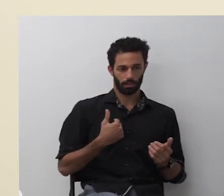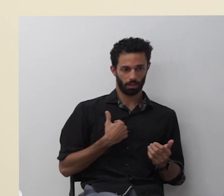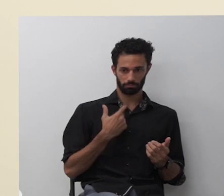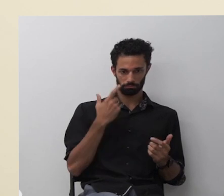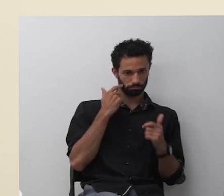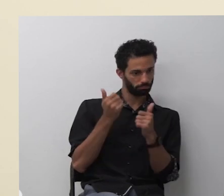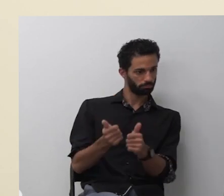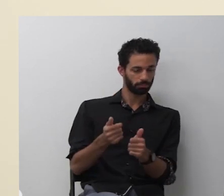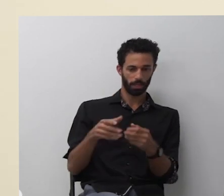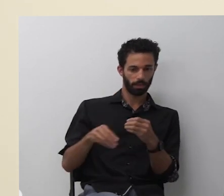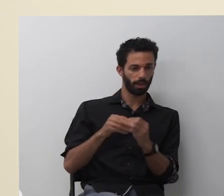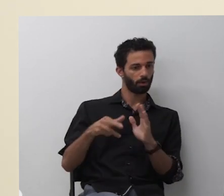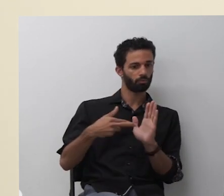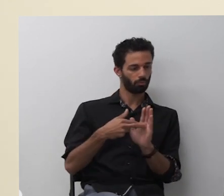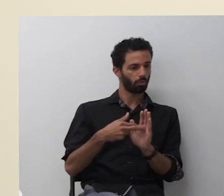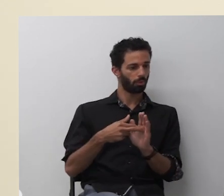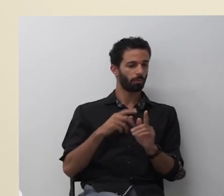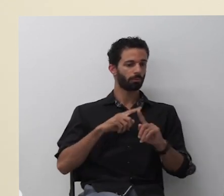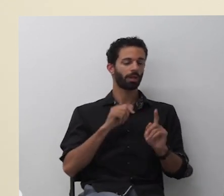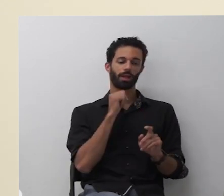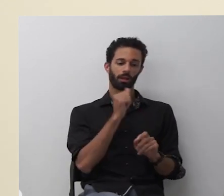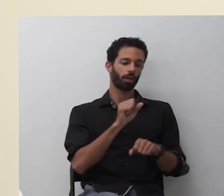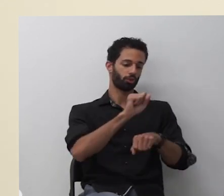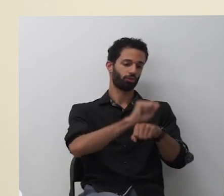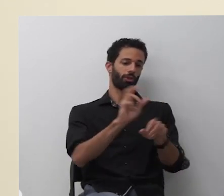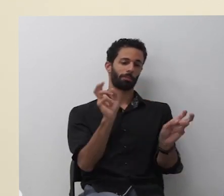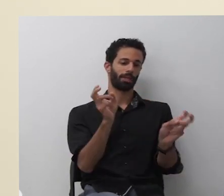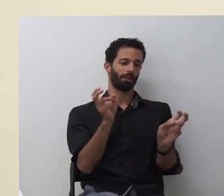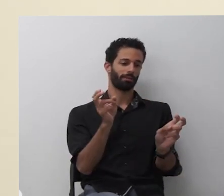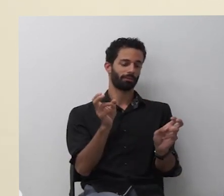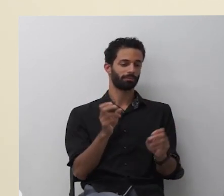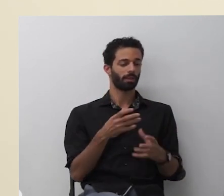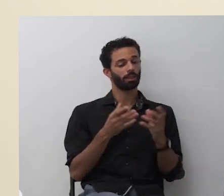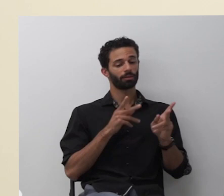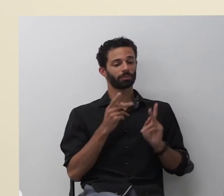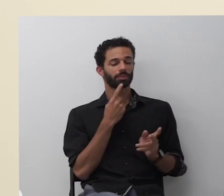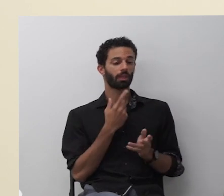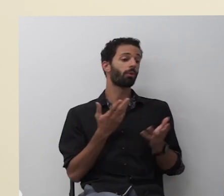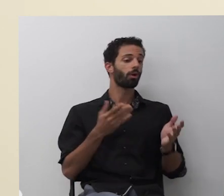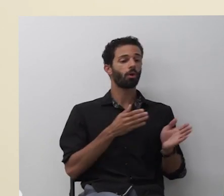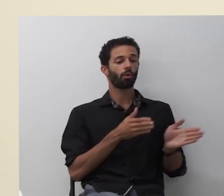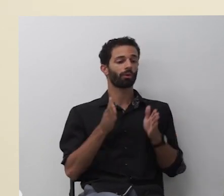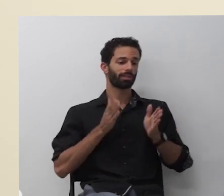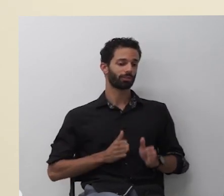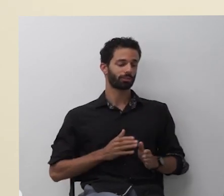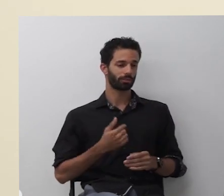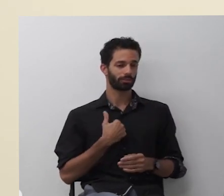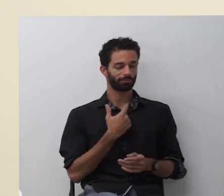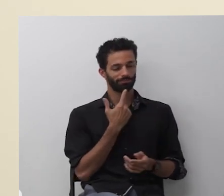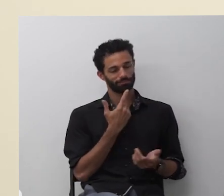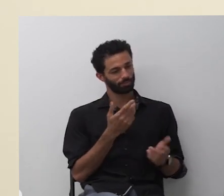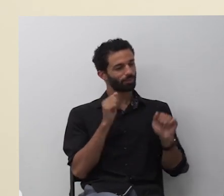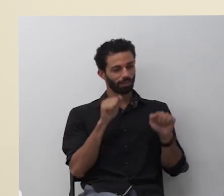roles that suit you, but just don't make them job titles. So a lot of folks will say, well, what about organizers? And it's like, you